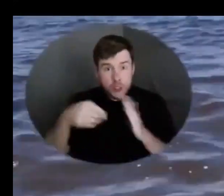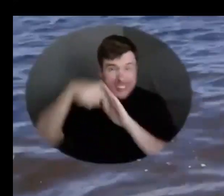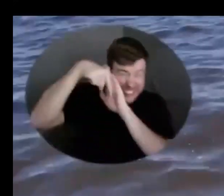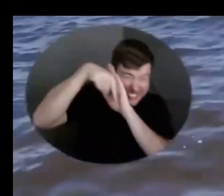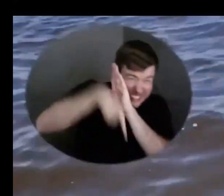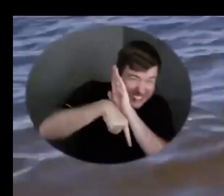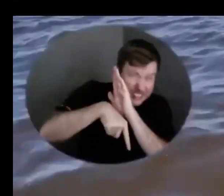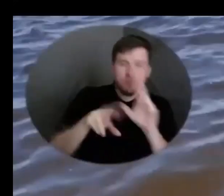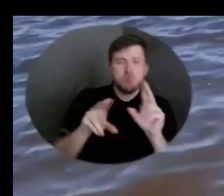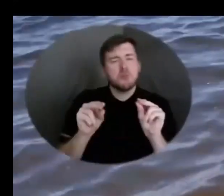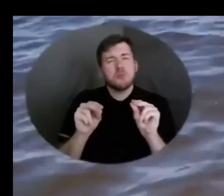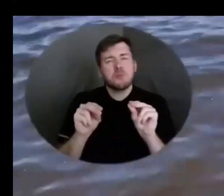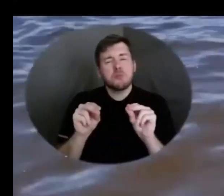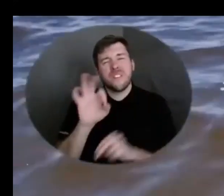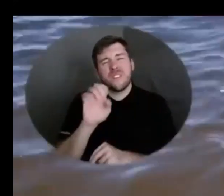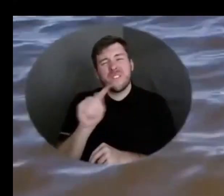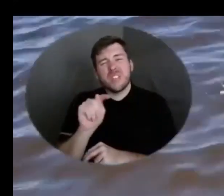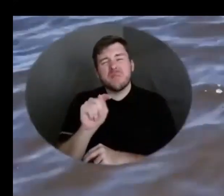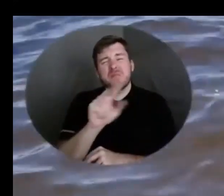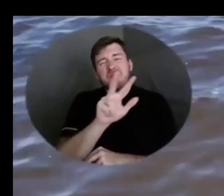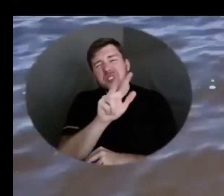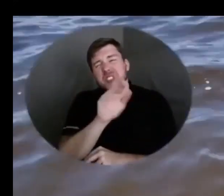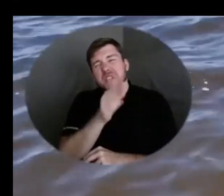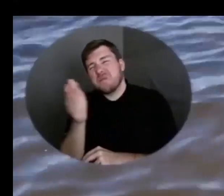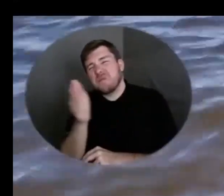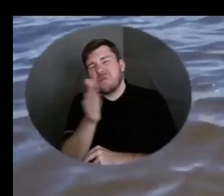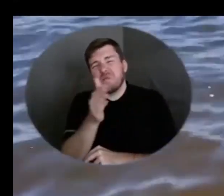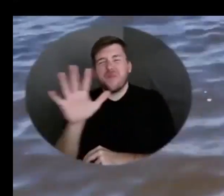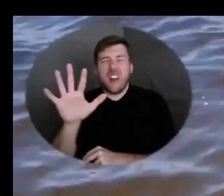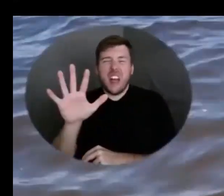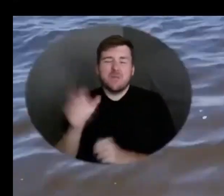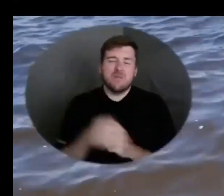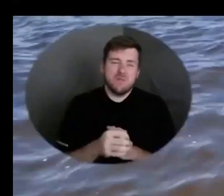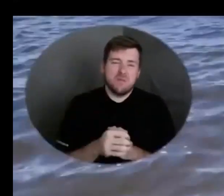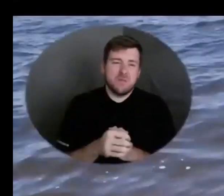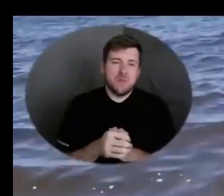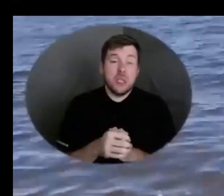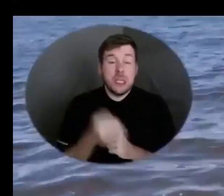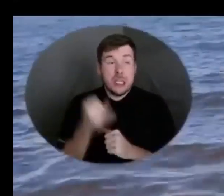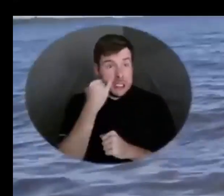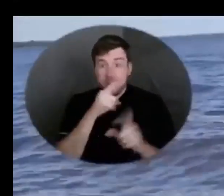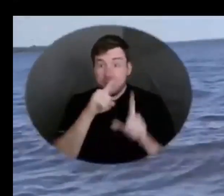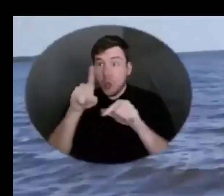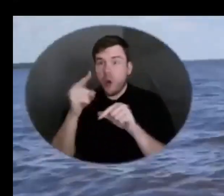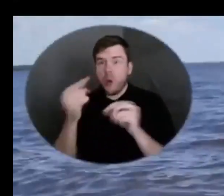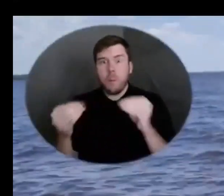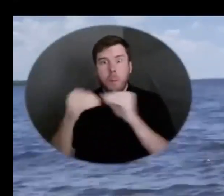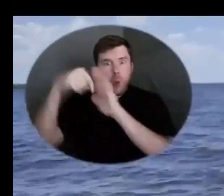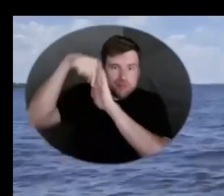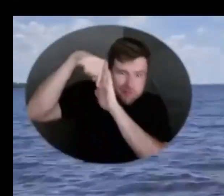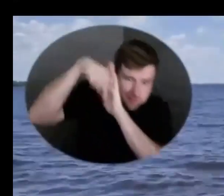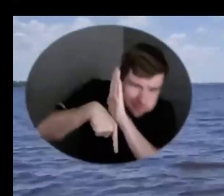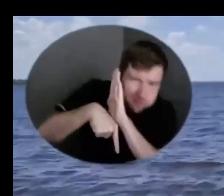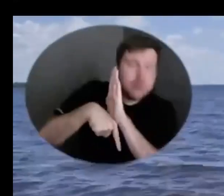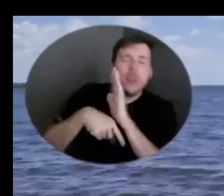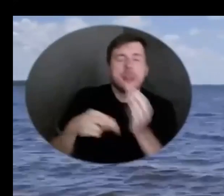So you don't need a lot of depth to really do this here. If you were elsewhere and it was deeper, this method would be a little bit more difficult, and you would